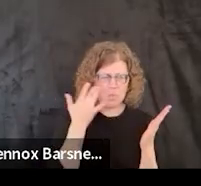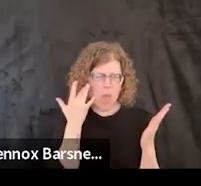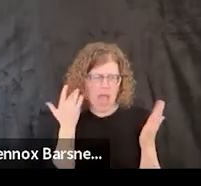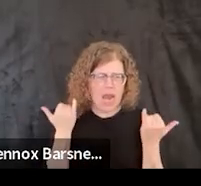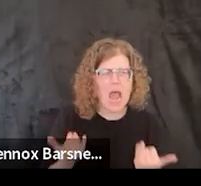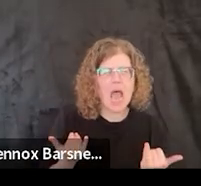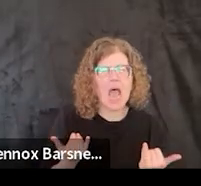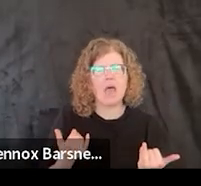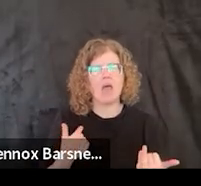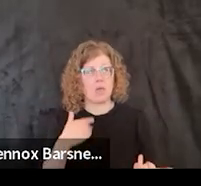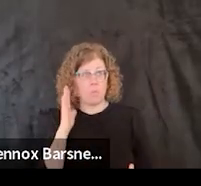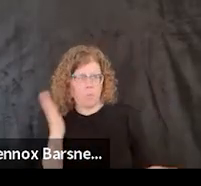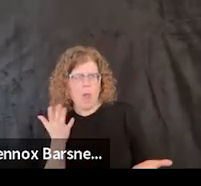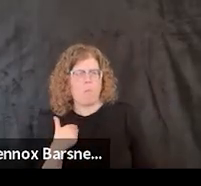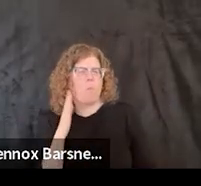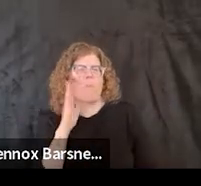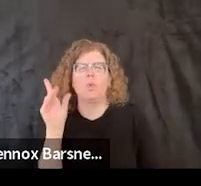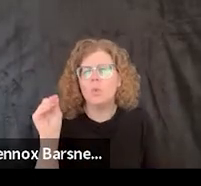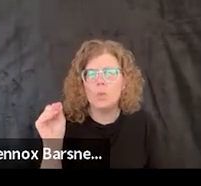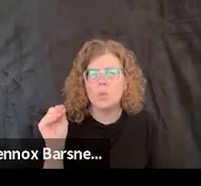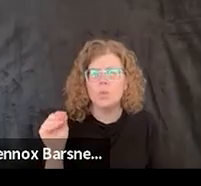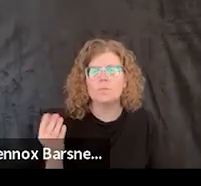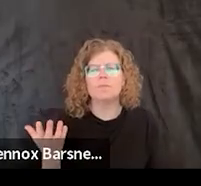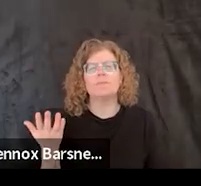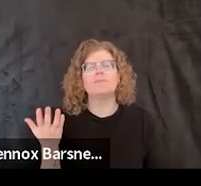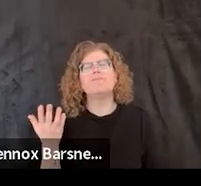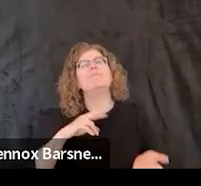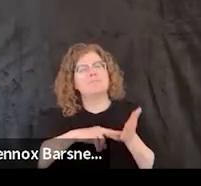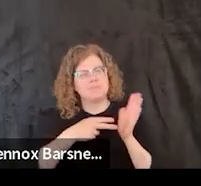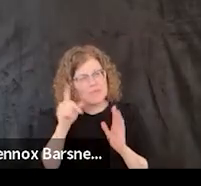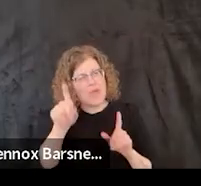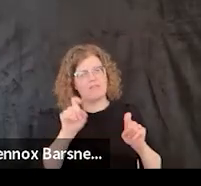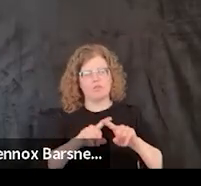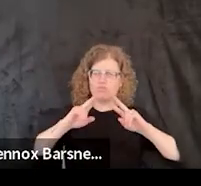and how you go about undertaking them and engaging with others.